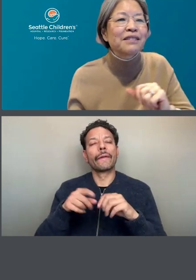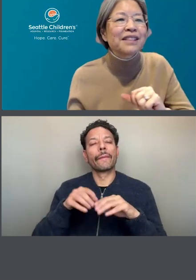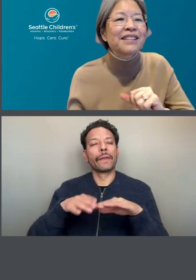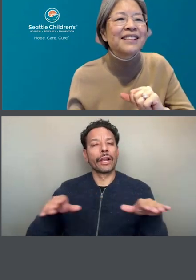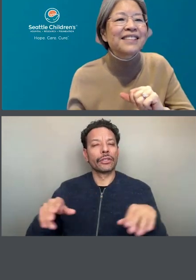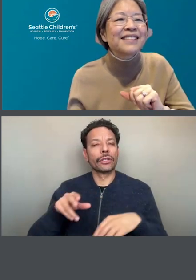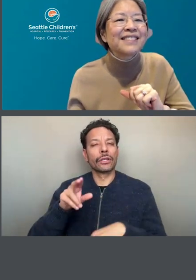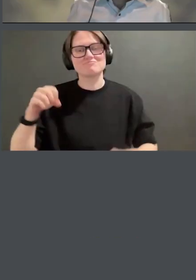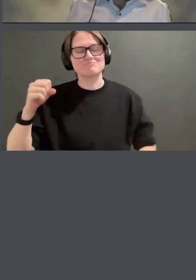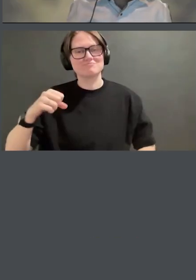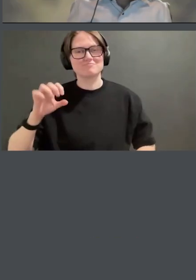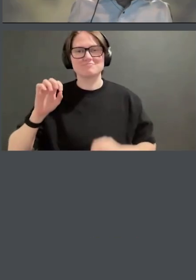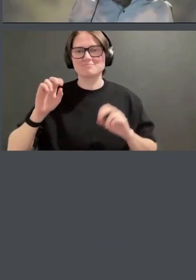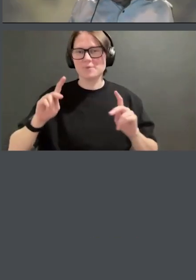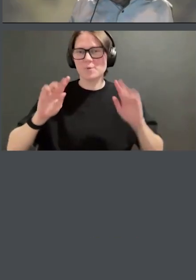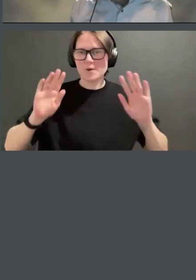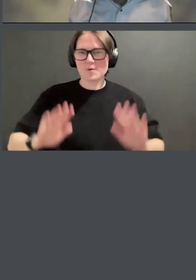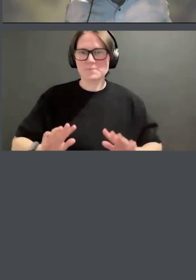unilateral hearing loss.